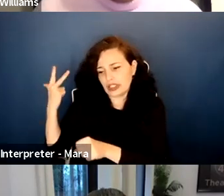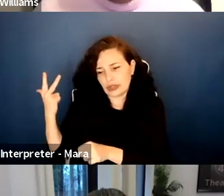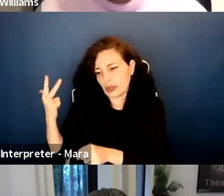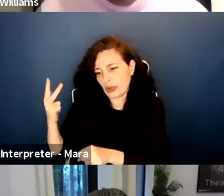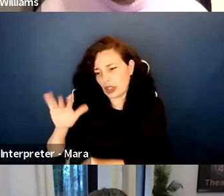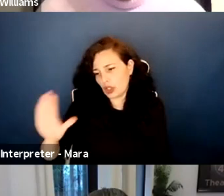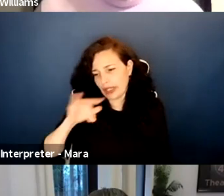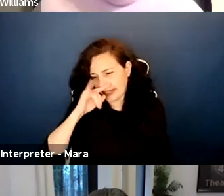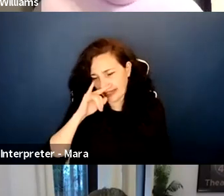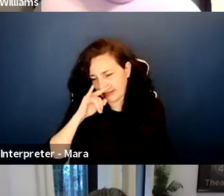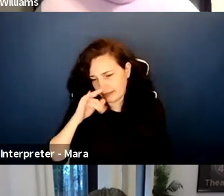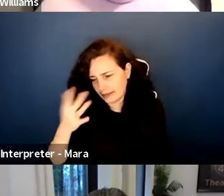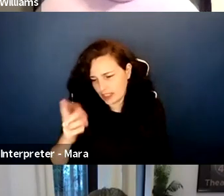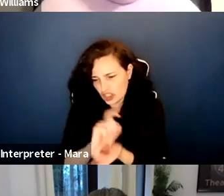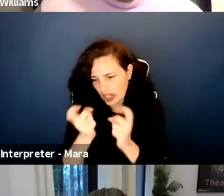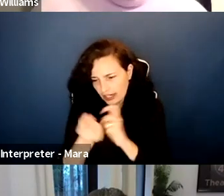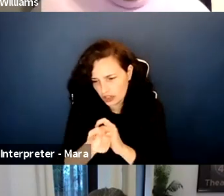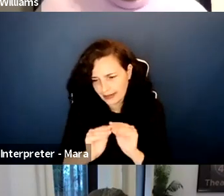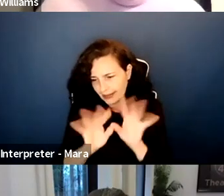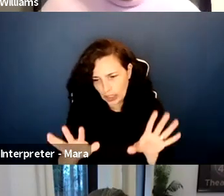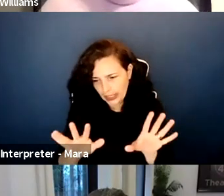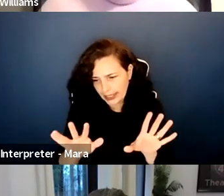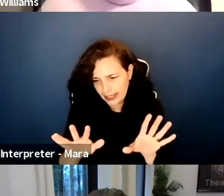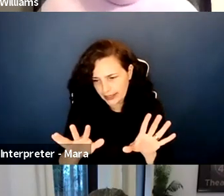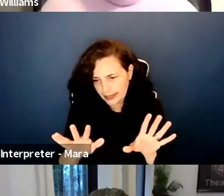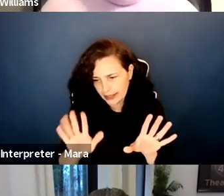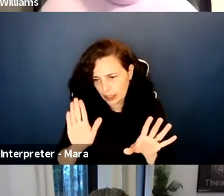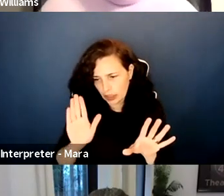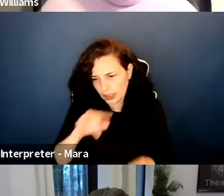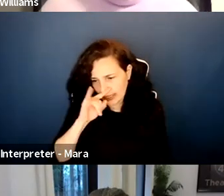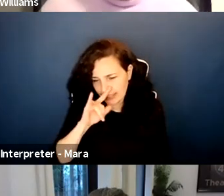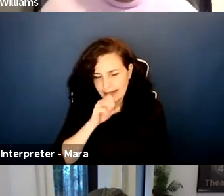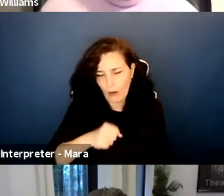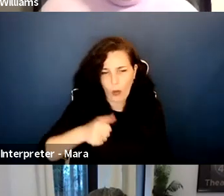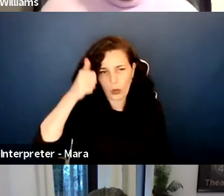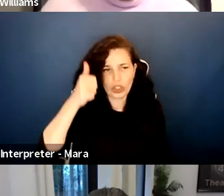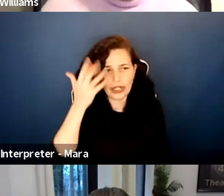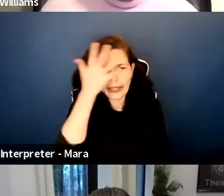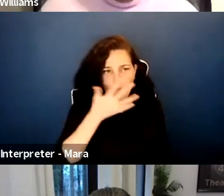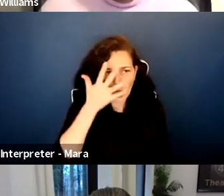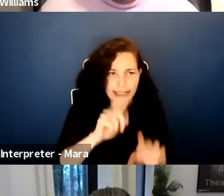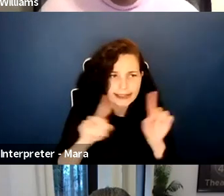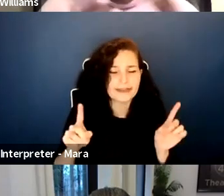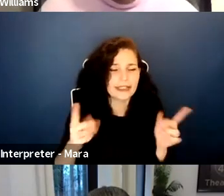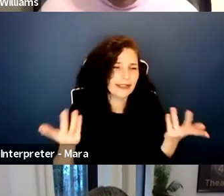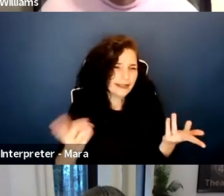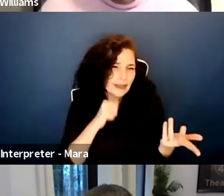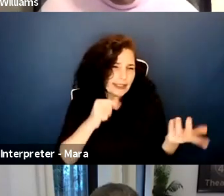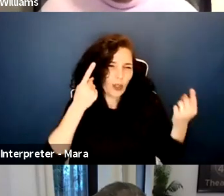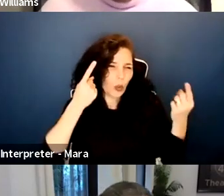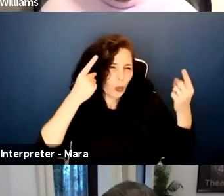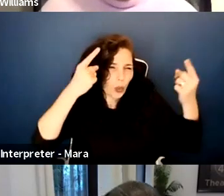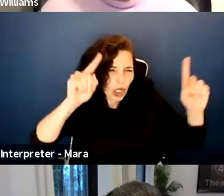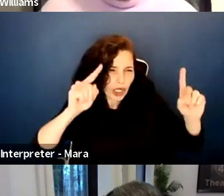clearly that won't work because that kid has aged now a couple of years, so they're going to look different and be different, and their whole